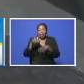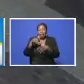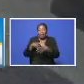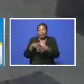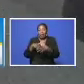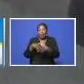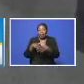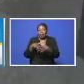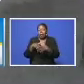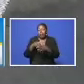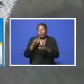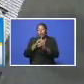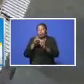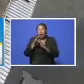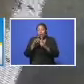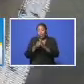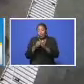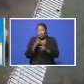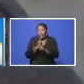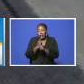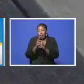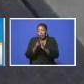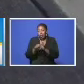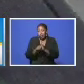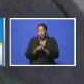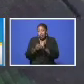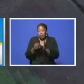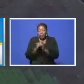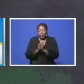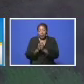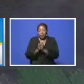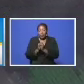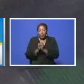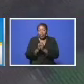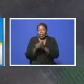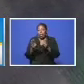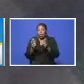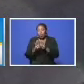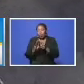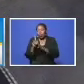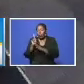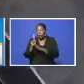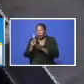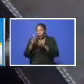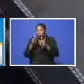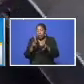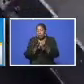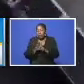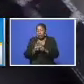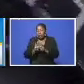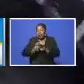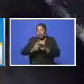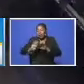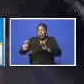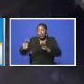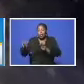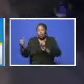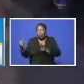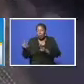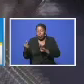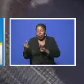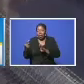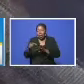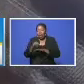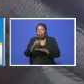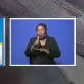Corrections. On the weekend, Bdocs' female dormitory closed and inmates placed in quarantine after a fellow